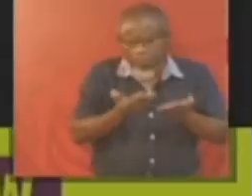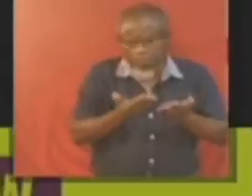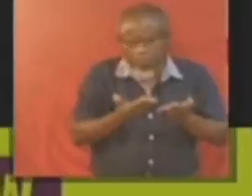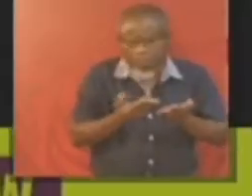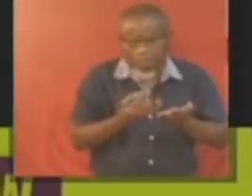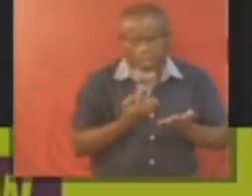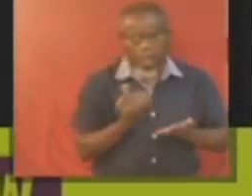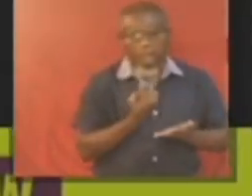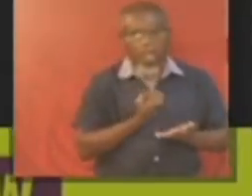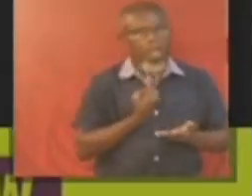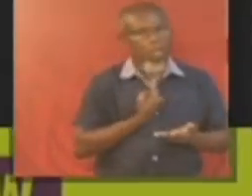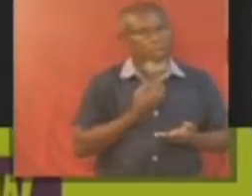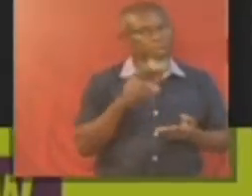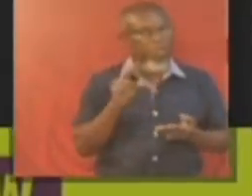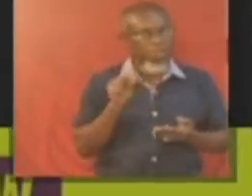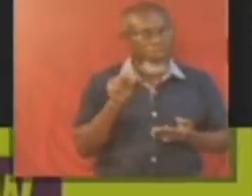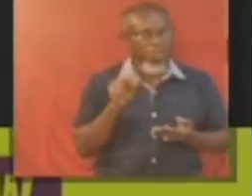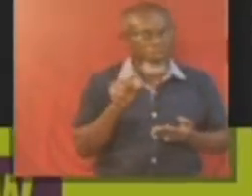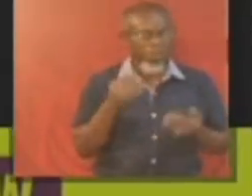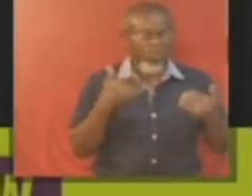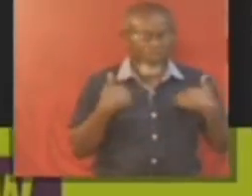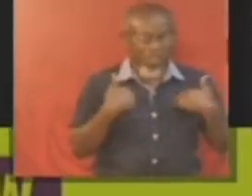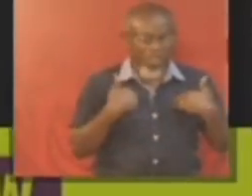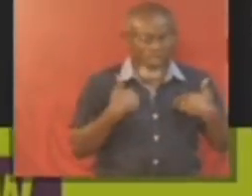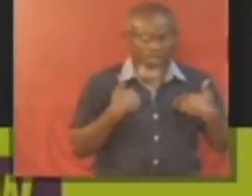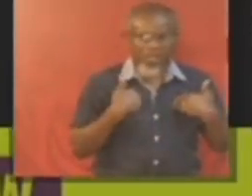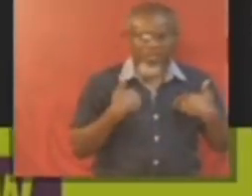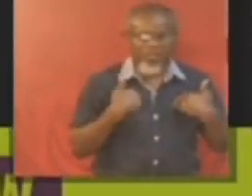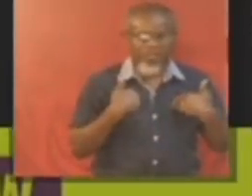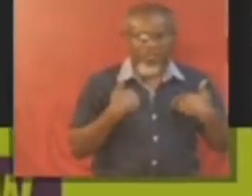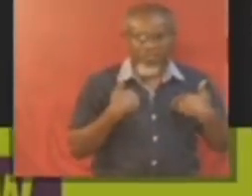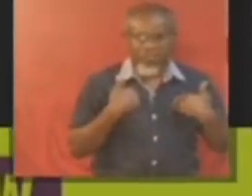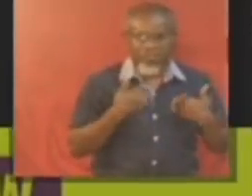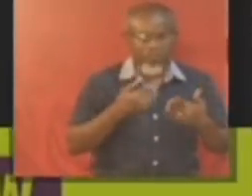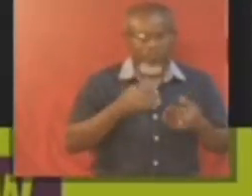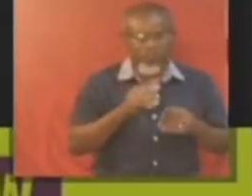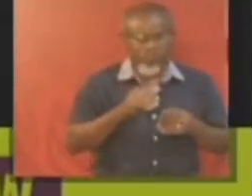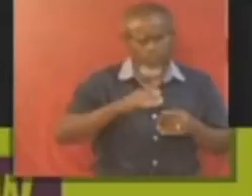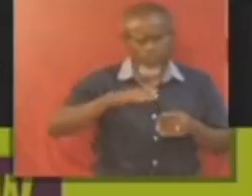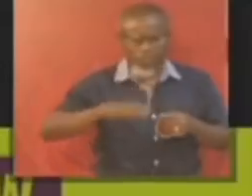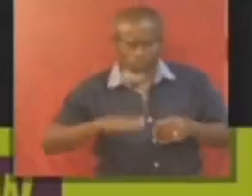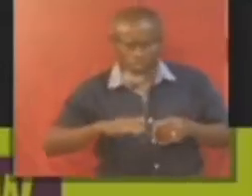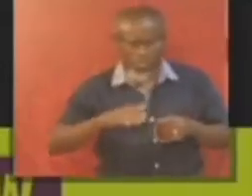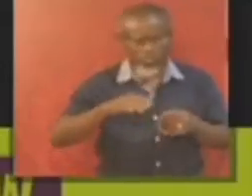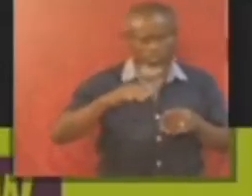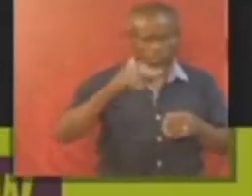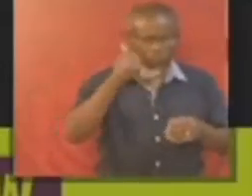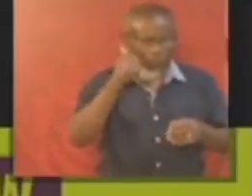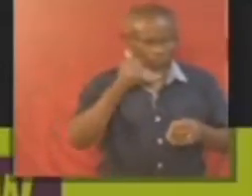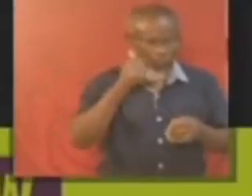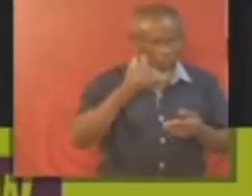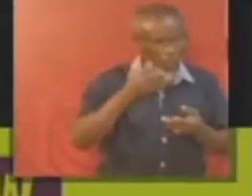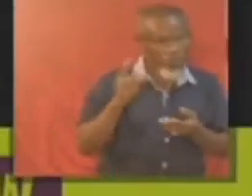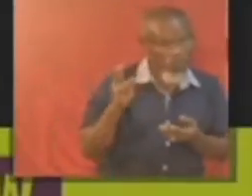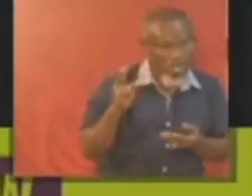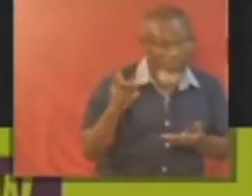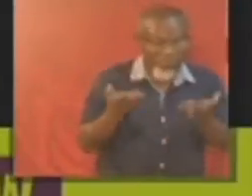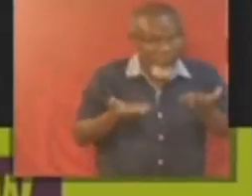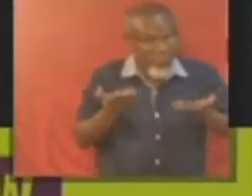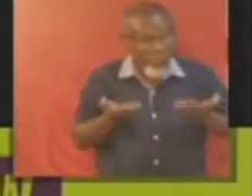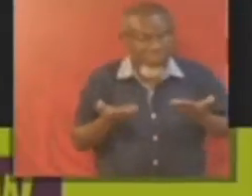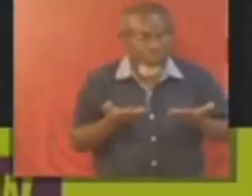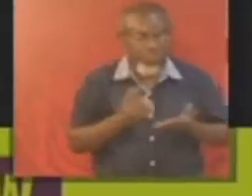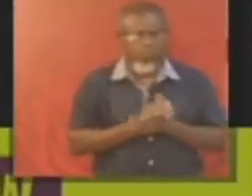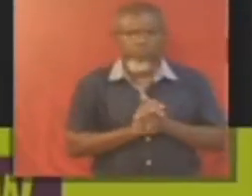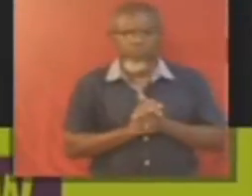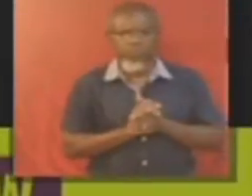myself alone. You literally jumped in the car and then looked around and realized, where is my mask? You're not going to be allowed to go anywhere without the mask. Speaking of purse and wallet, you